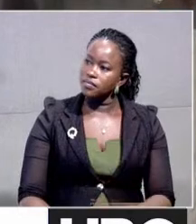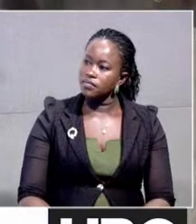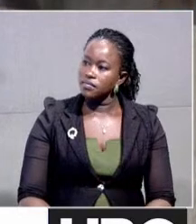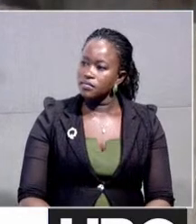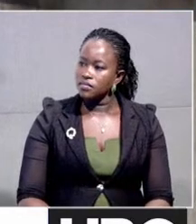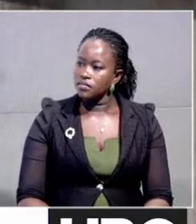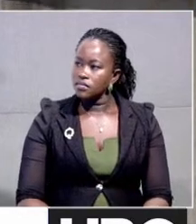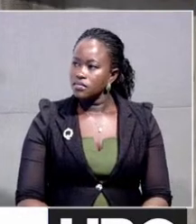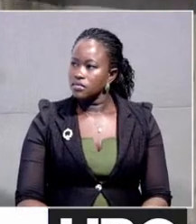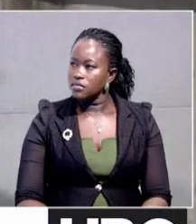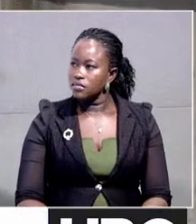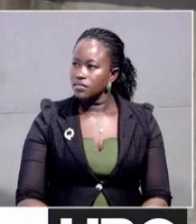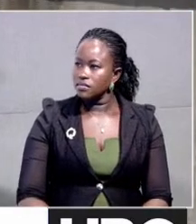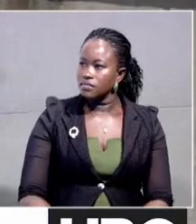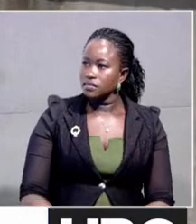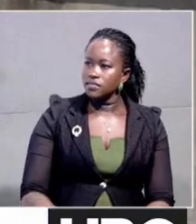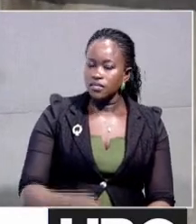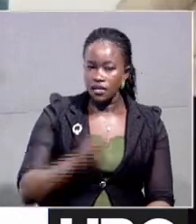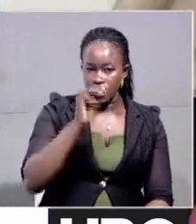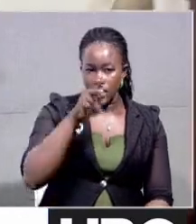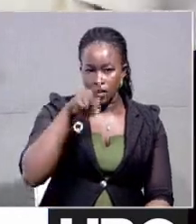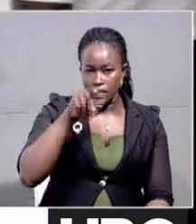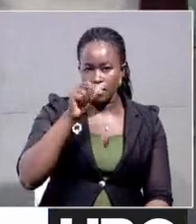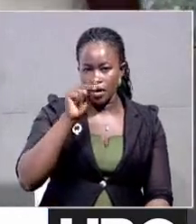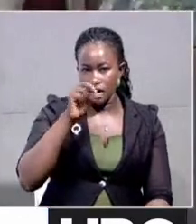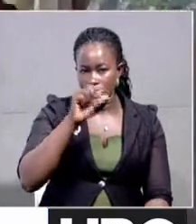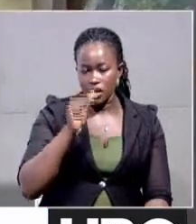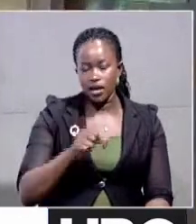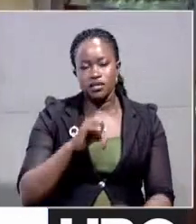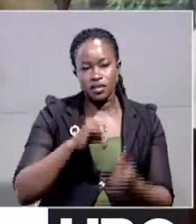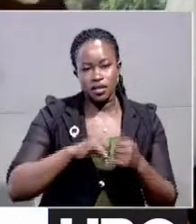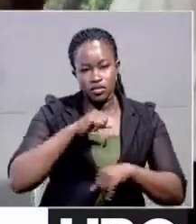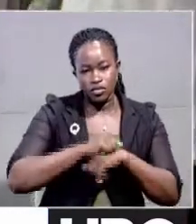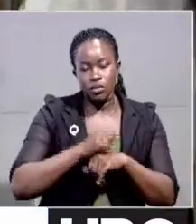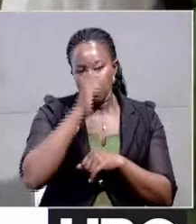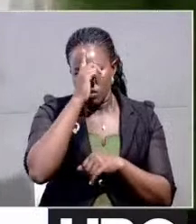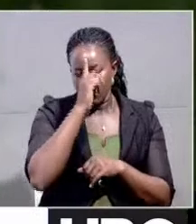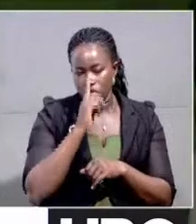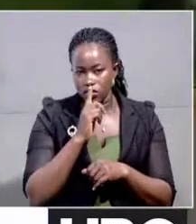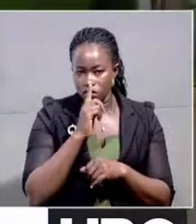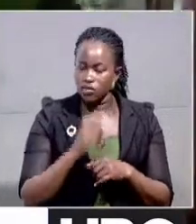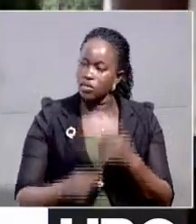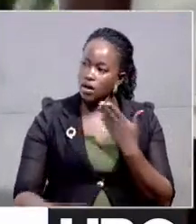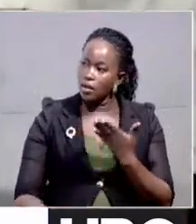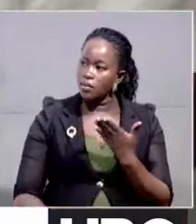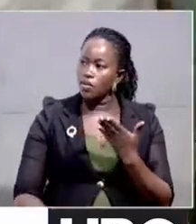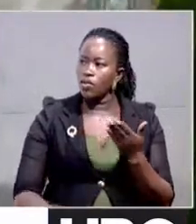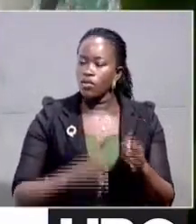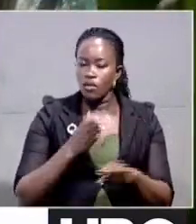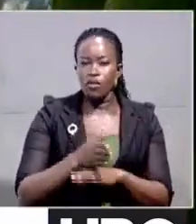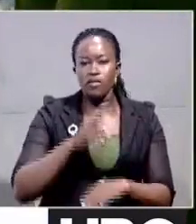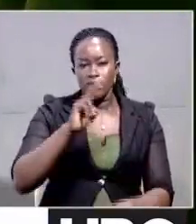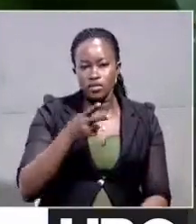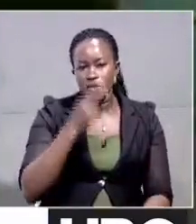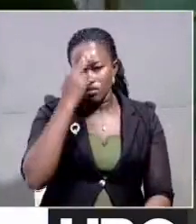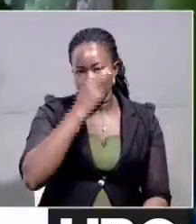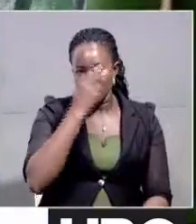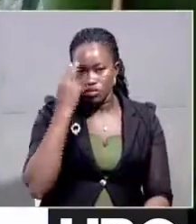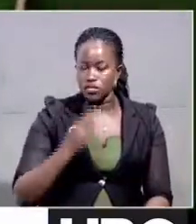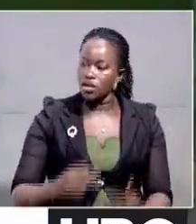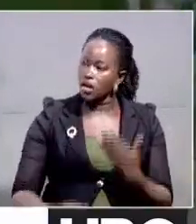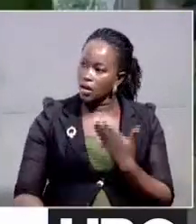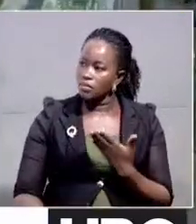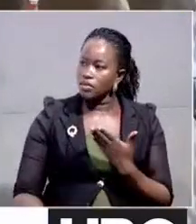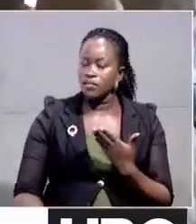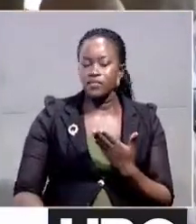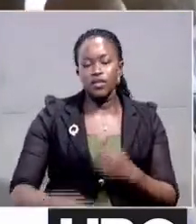This is Impanga Secondary, a government school in Fort Potro Tourism City, with a population of over 2,000 students. At this